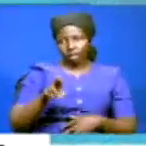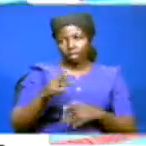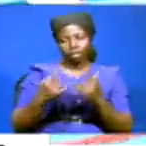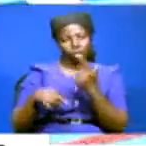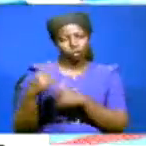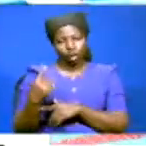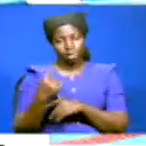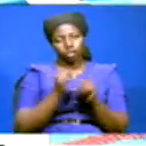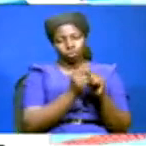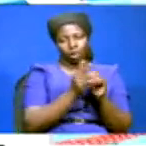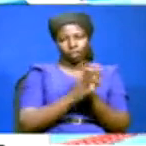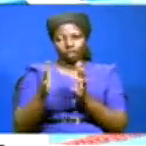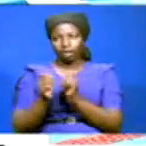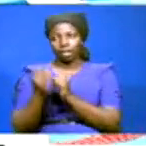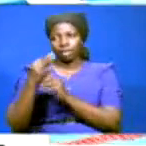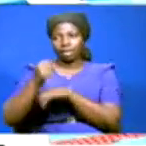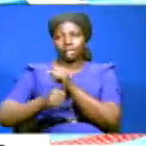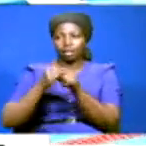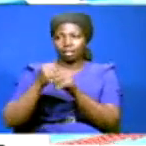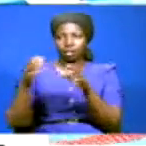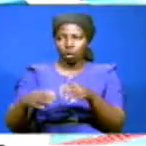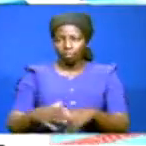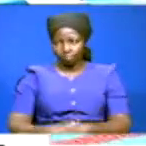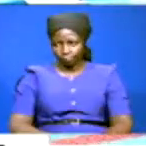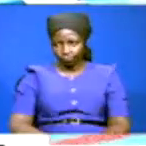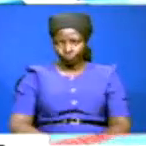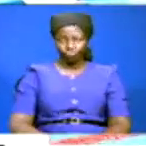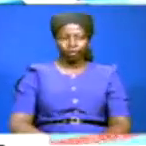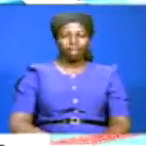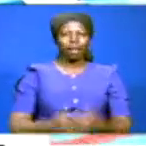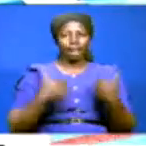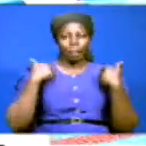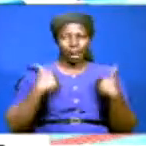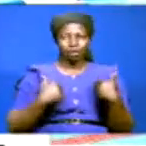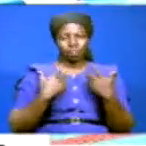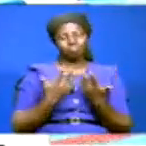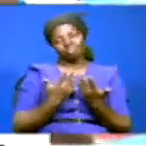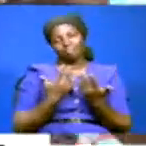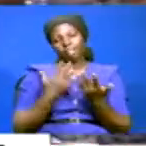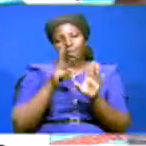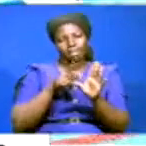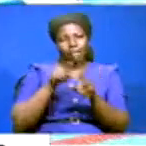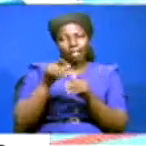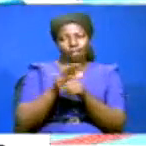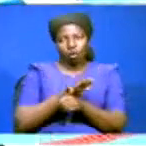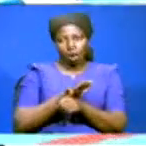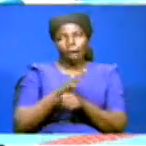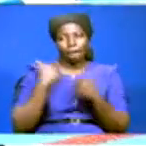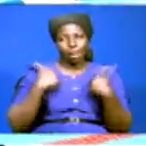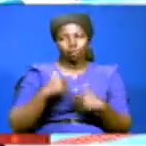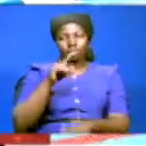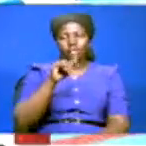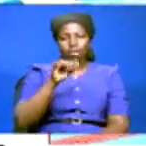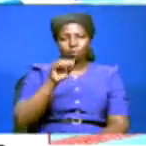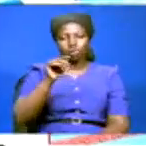years category. Very happy to be part of this whole event. My name is Timothy, and we've been training very hard for